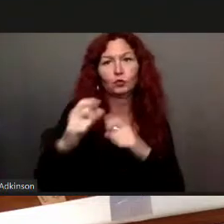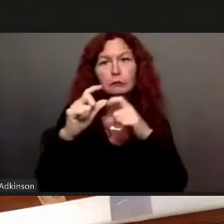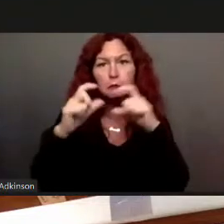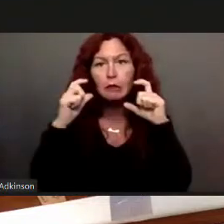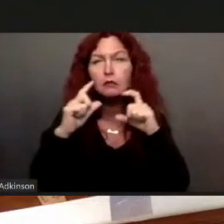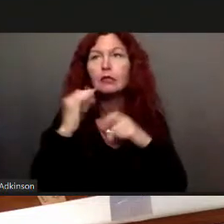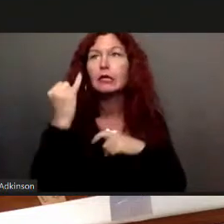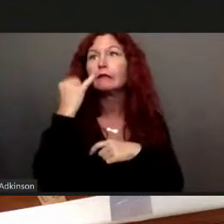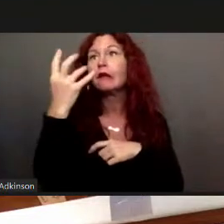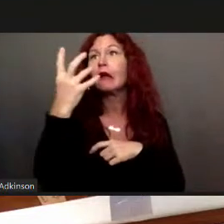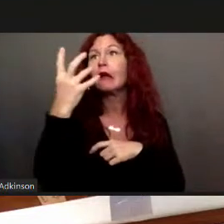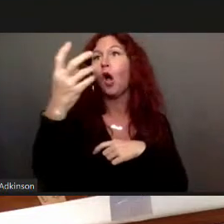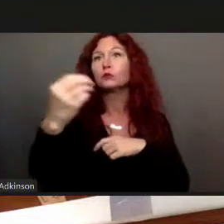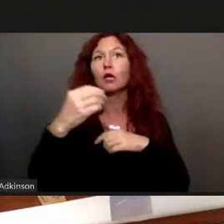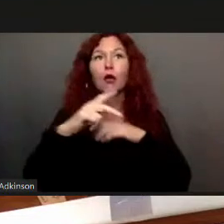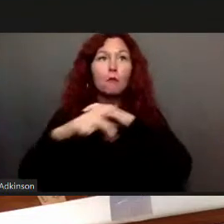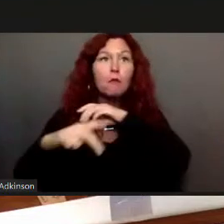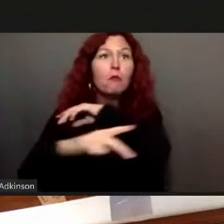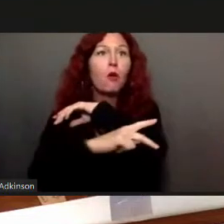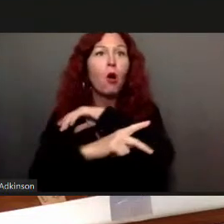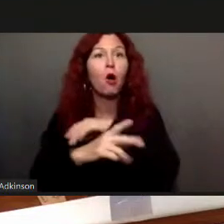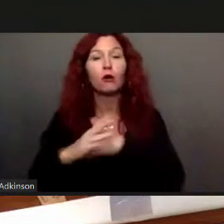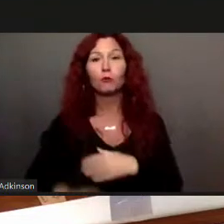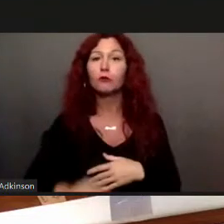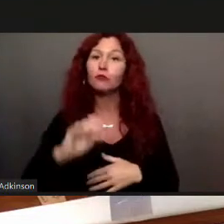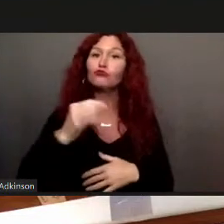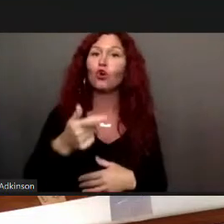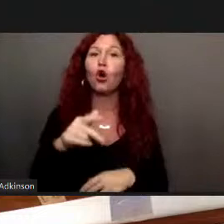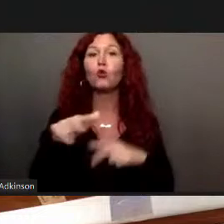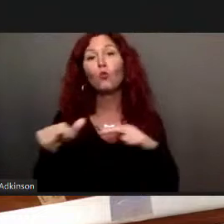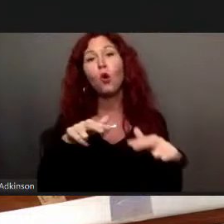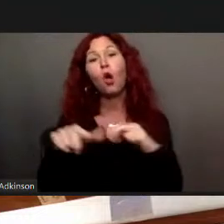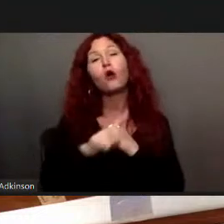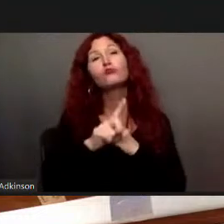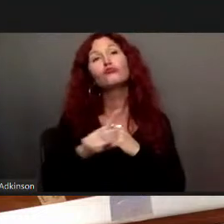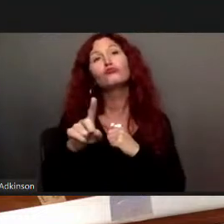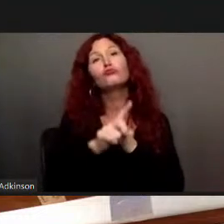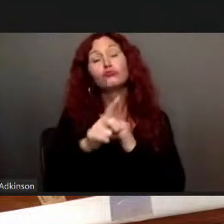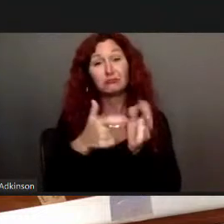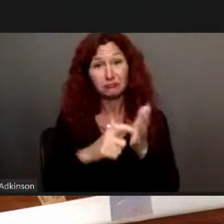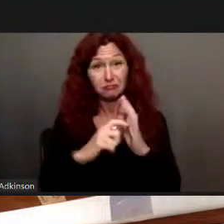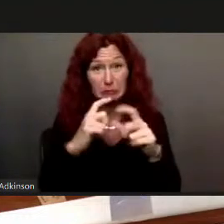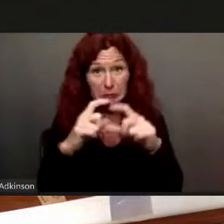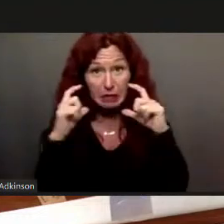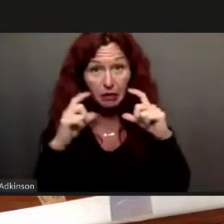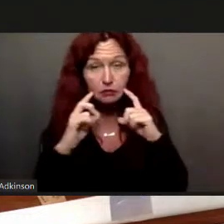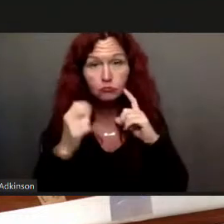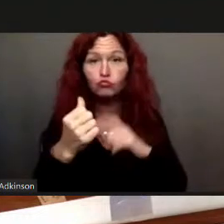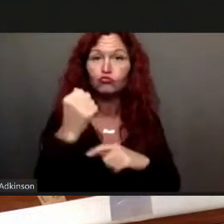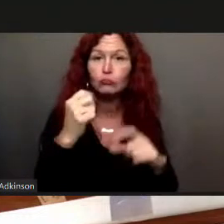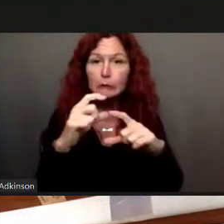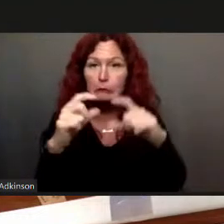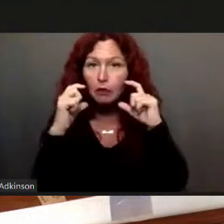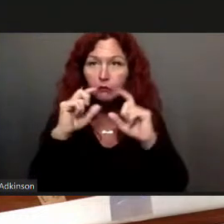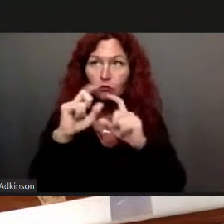we considering fining people? Is that something that's on the table for you? And if so, who's going to be responsible for, you